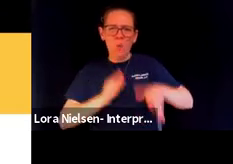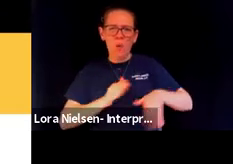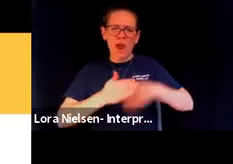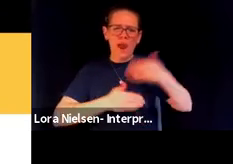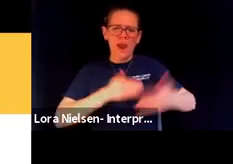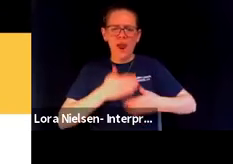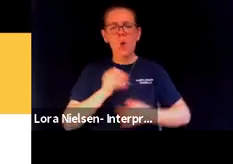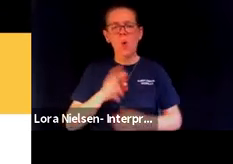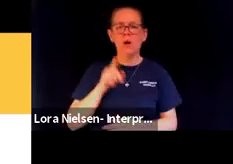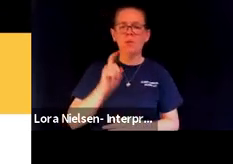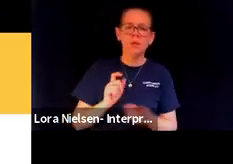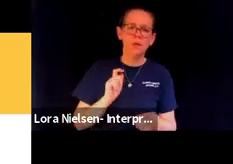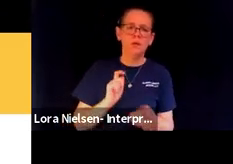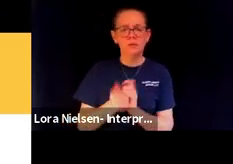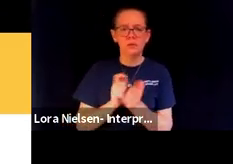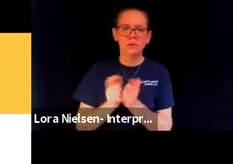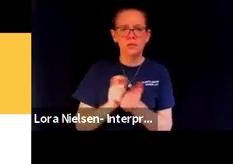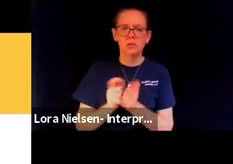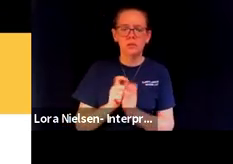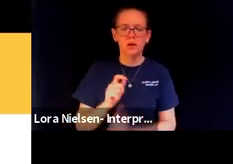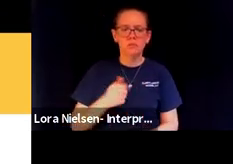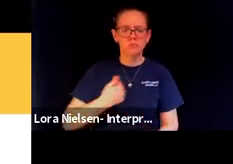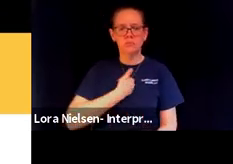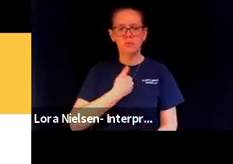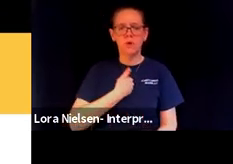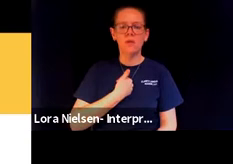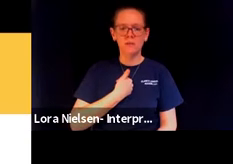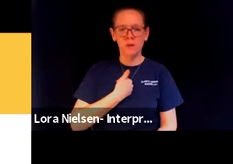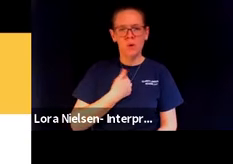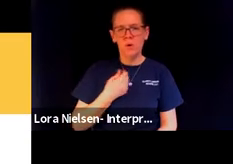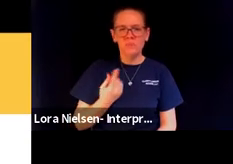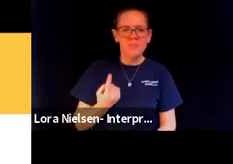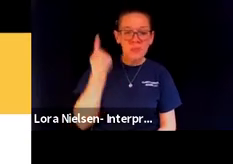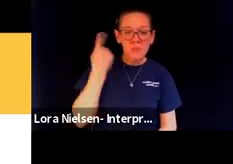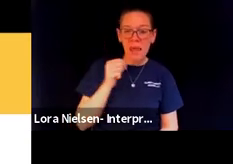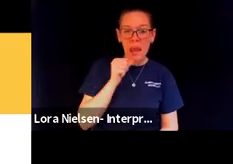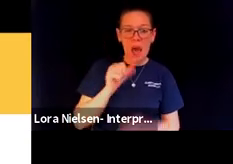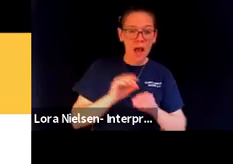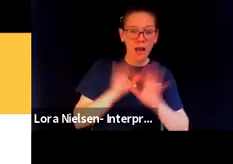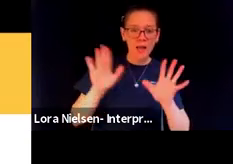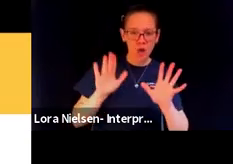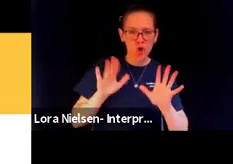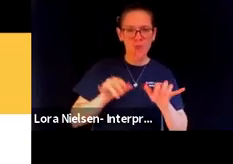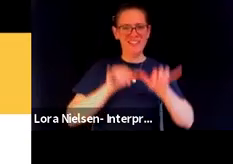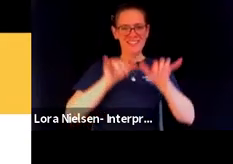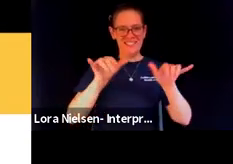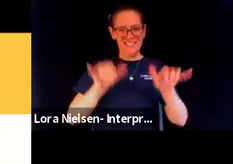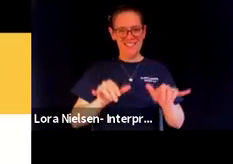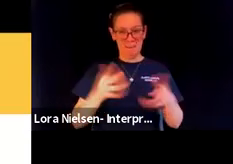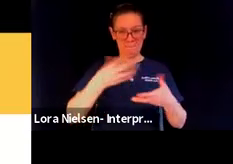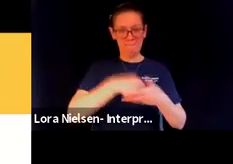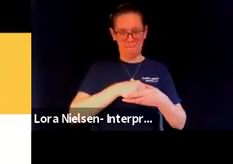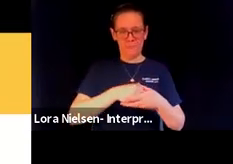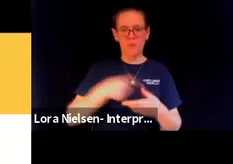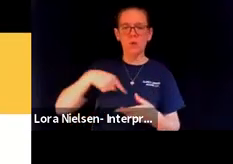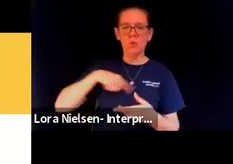not clear, that's where we want to come in and try to make it better. And so we have what we call a product roadmap, and this is kind of